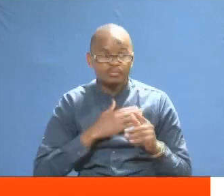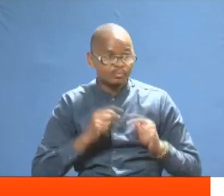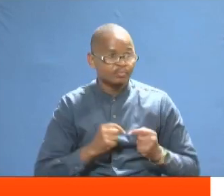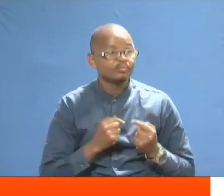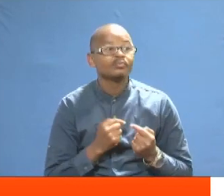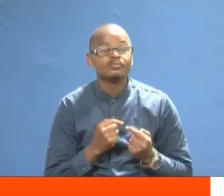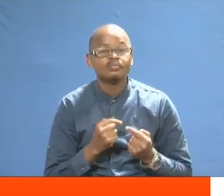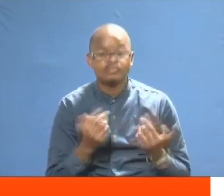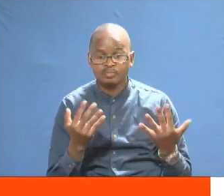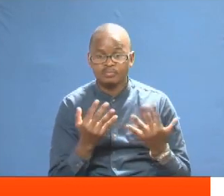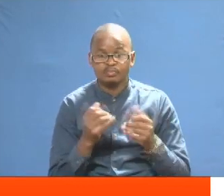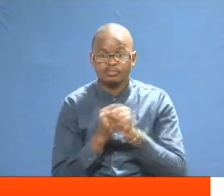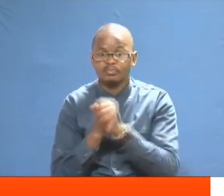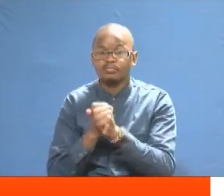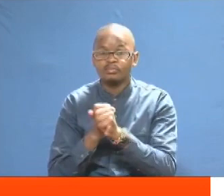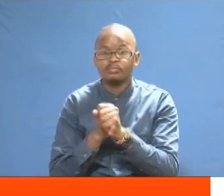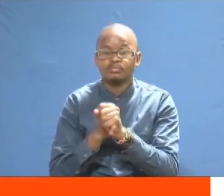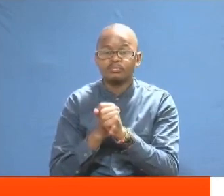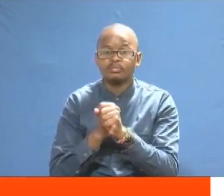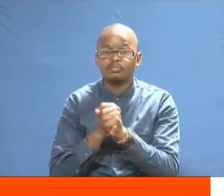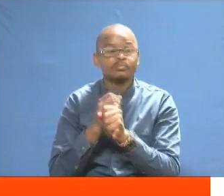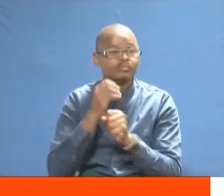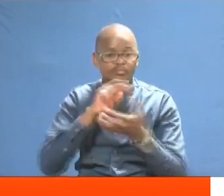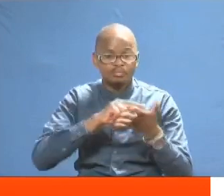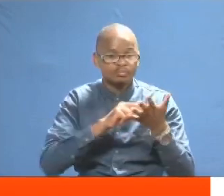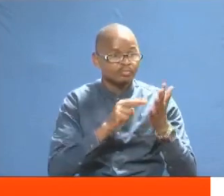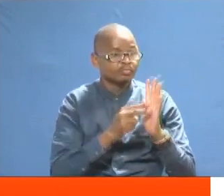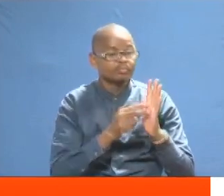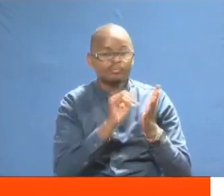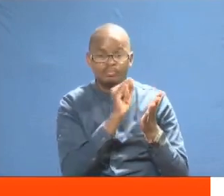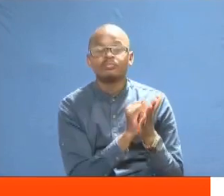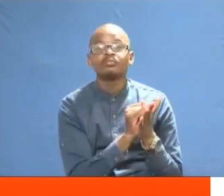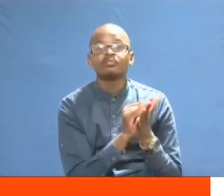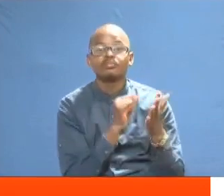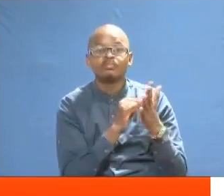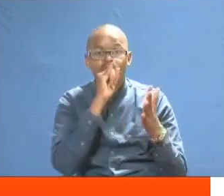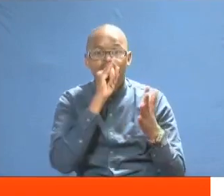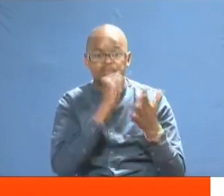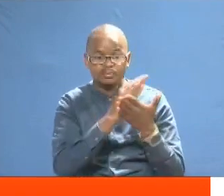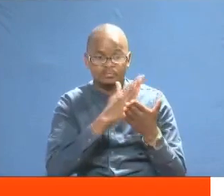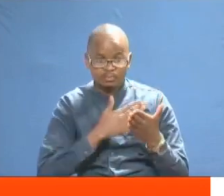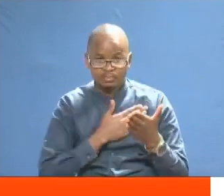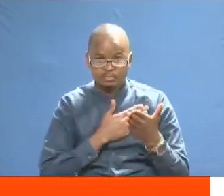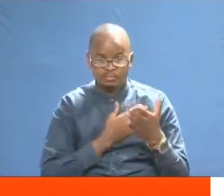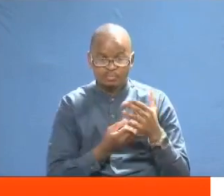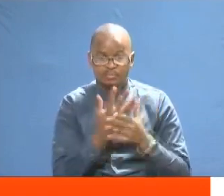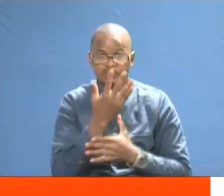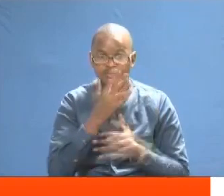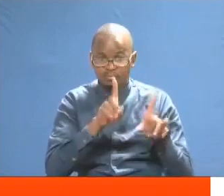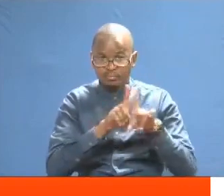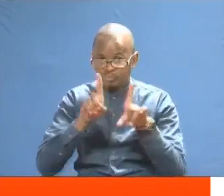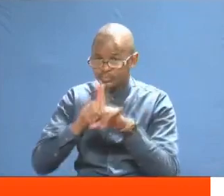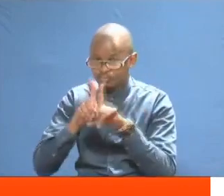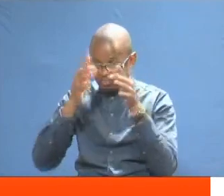myself, whenever I support a gender zone, it does not mean that it is part of my manifesto. It means that I'm also